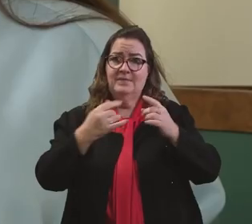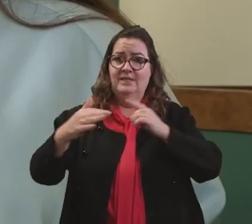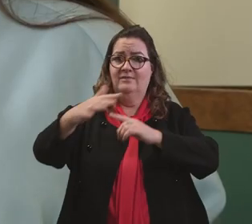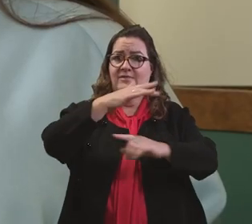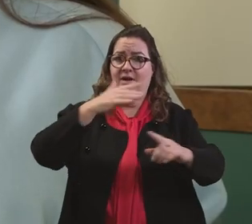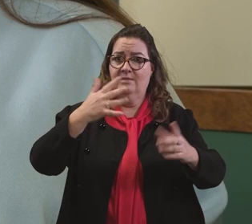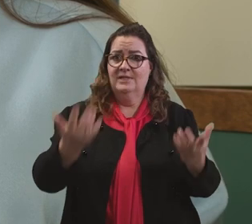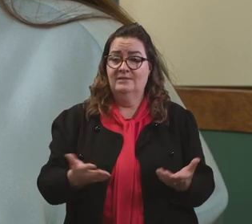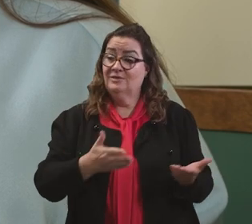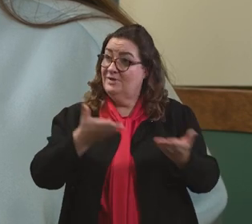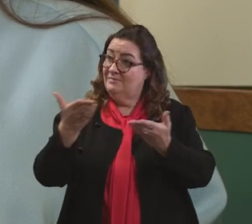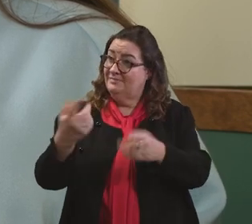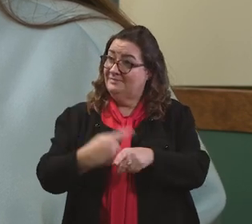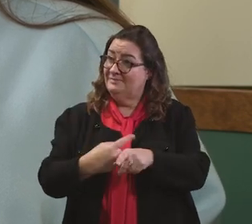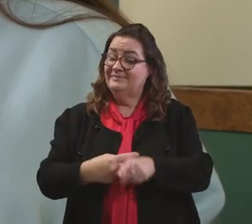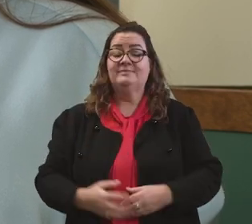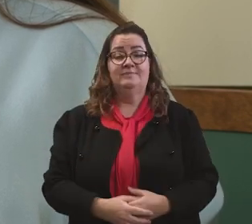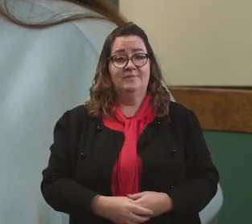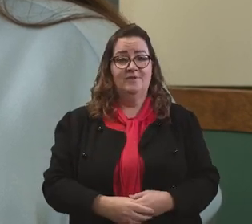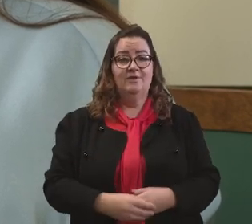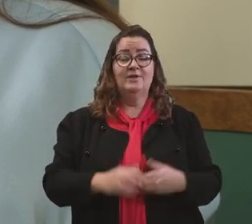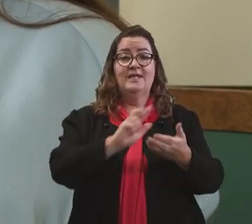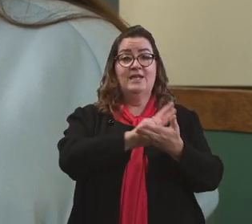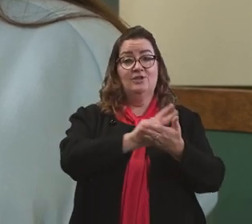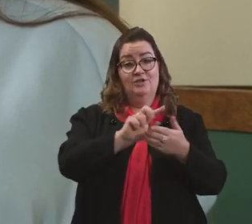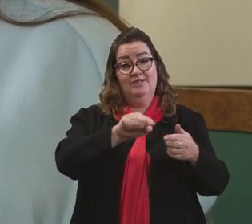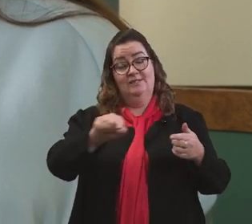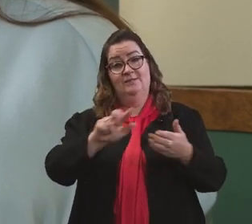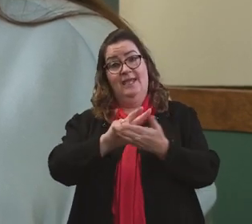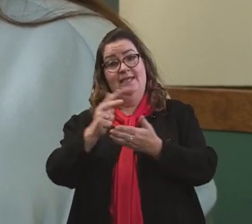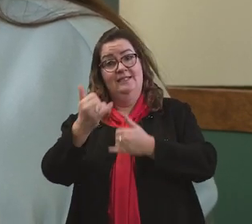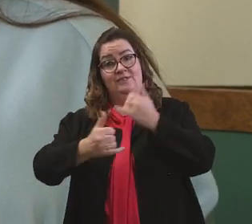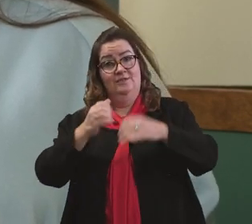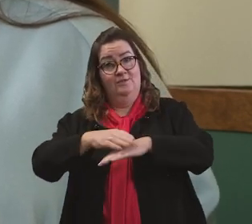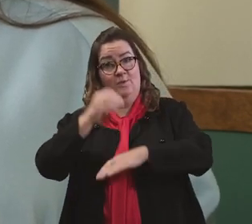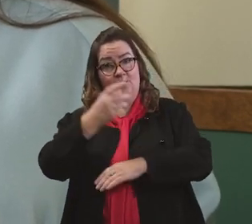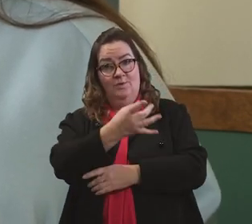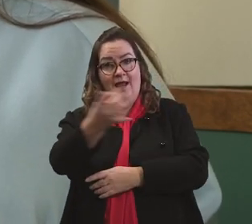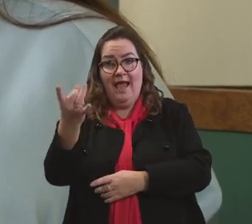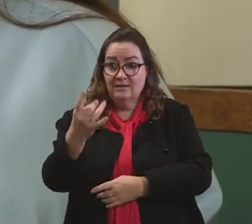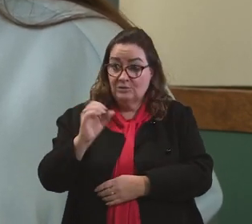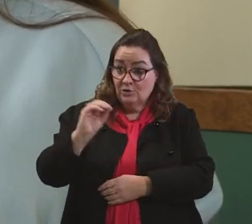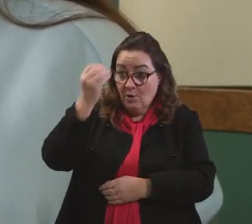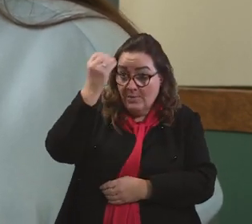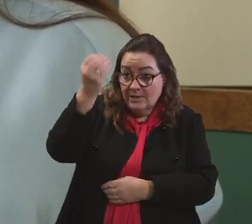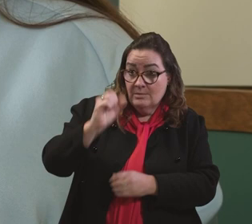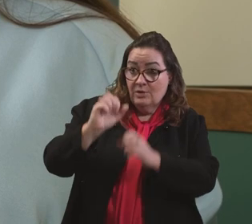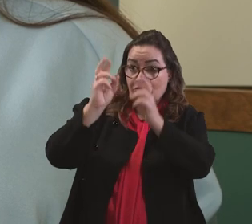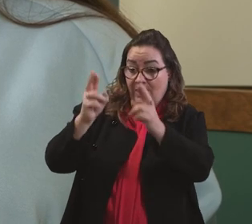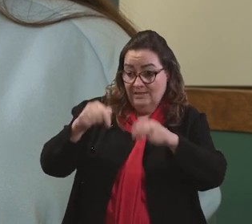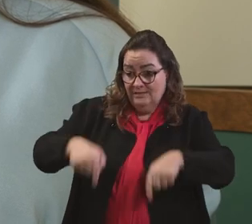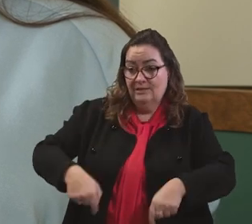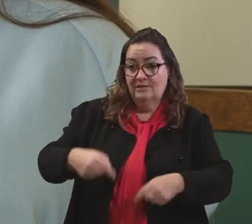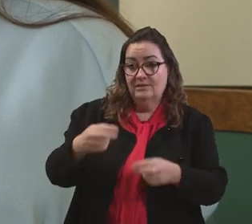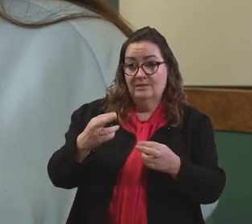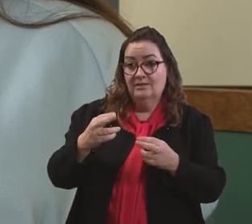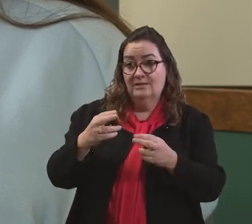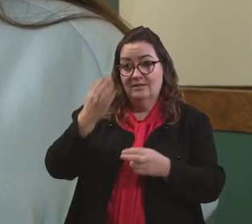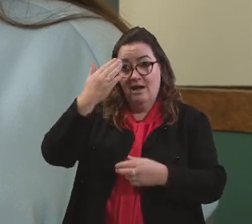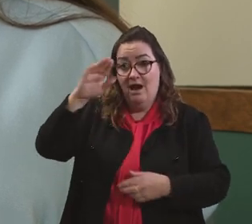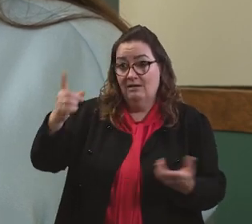you. So young people aged between 13 and 18 years were also asked for their opinions on young people's rights in Ireland.